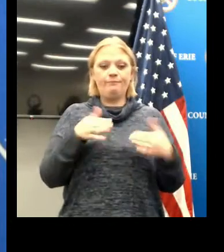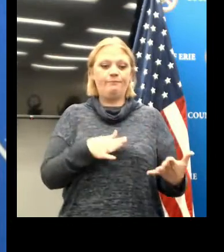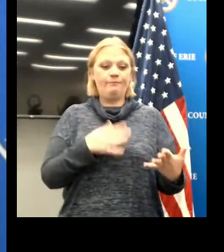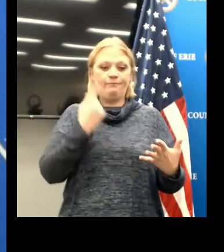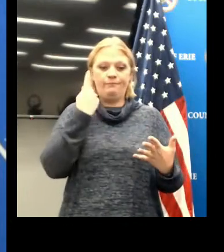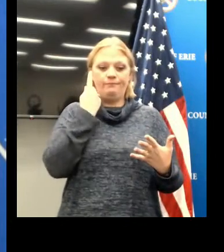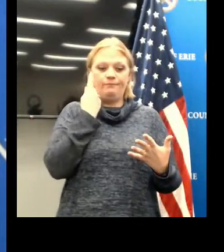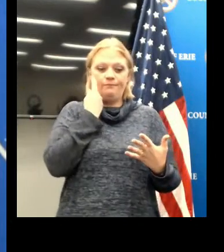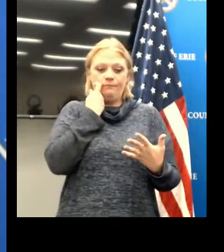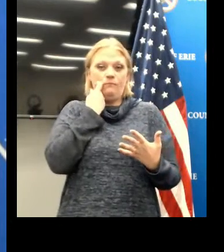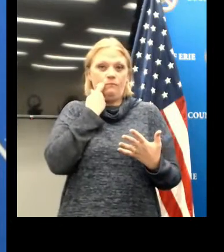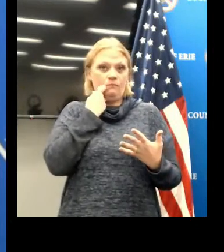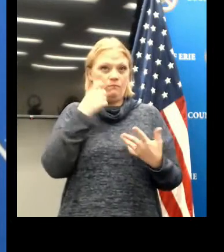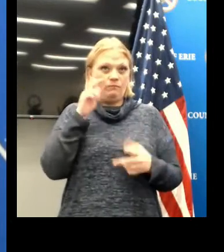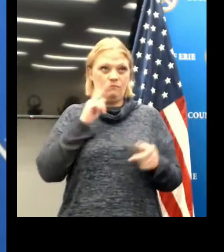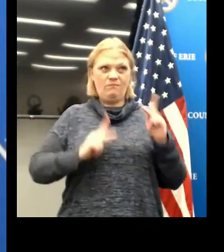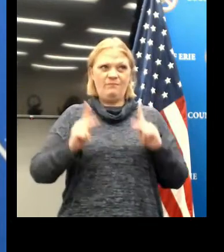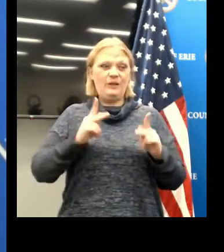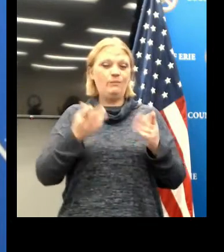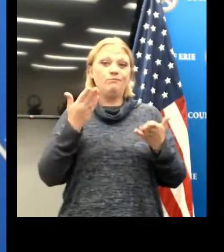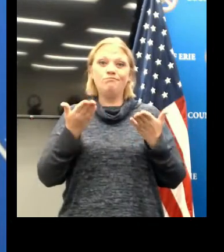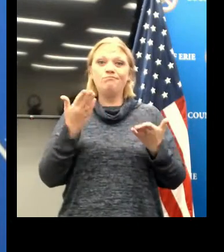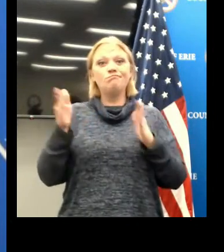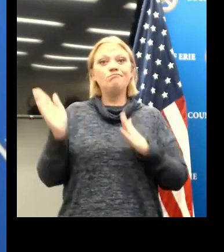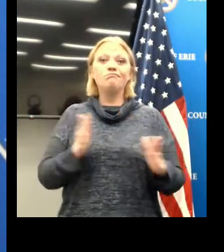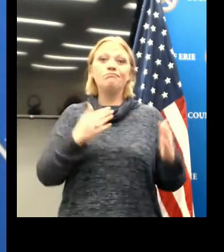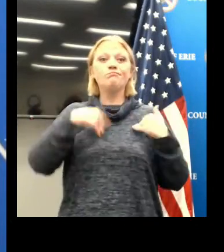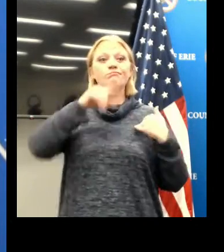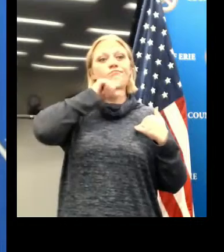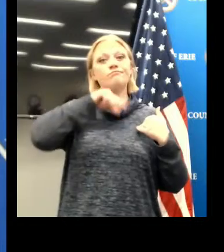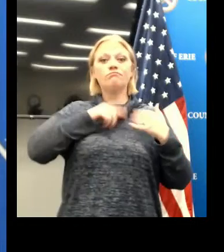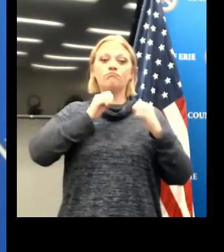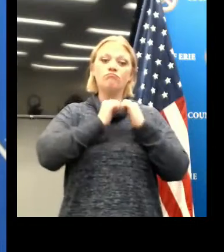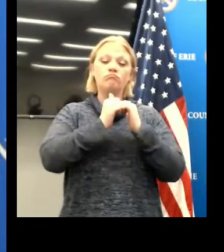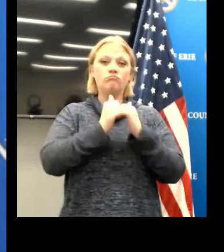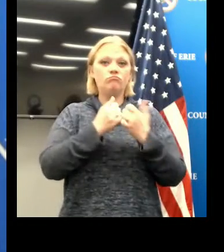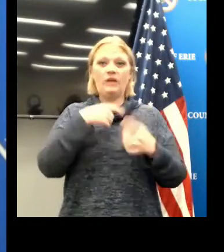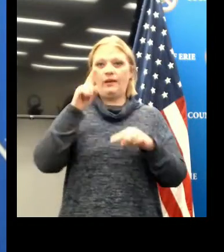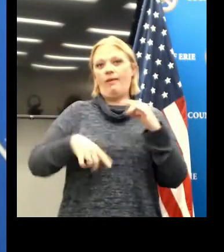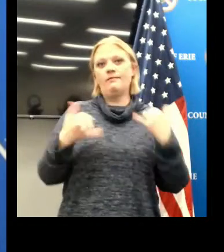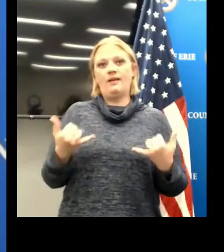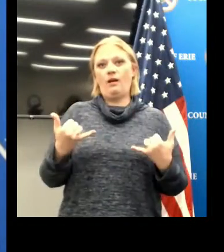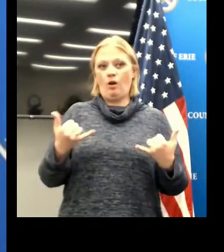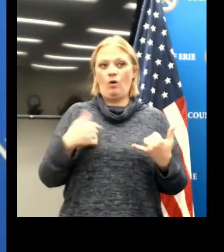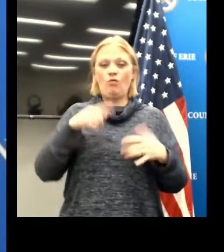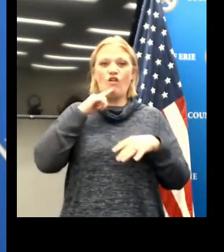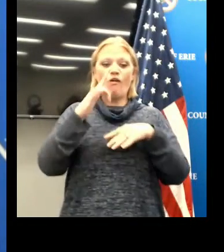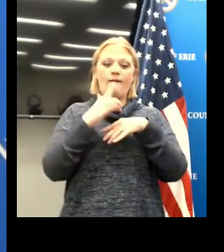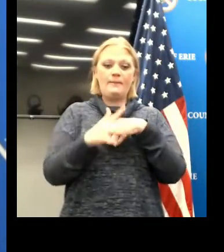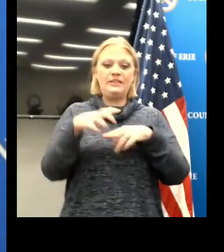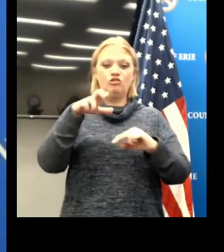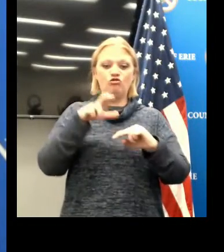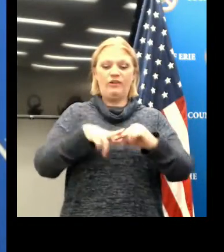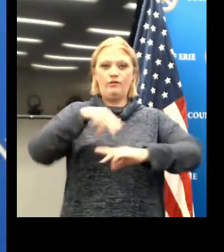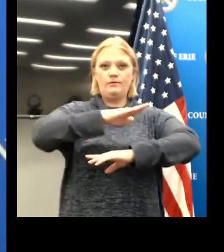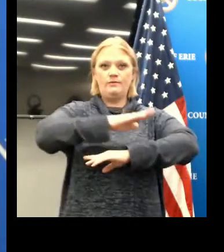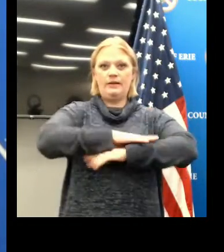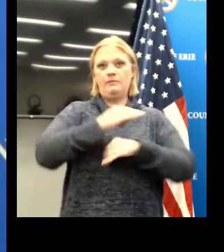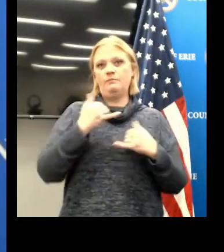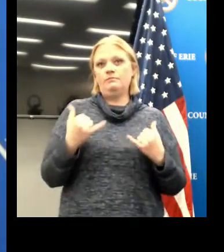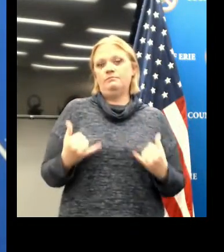period who people were probably planning on having Thanksgiving dinner with. There are empty chairs at tables that